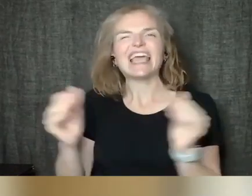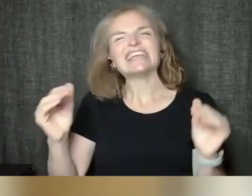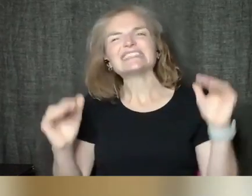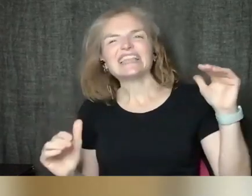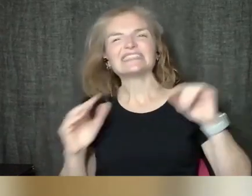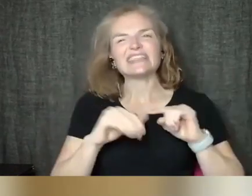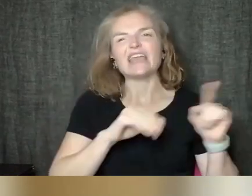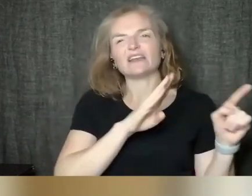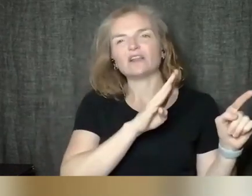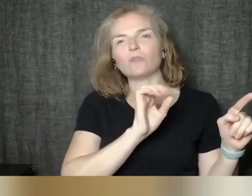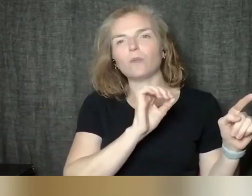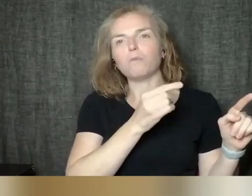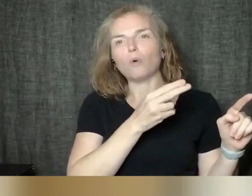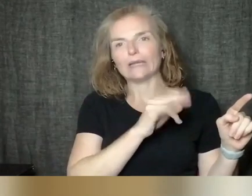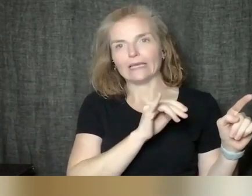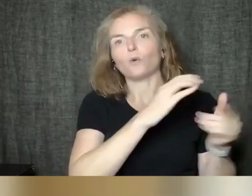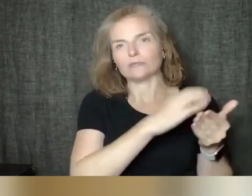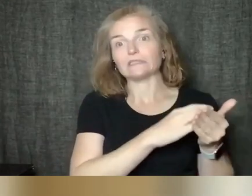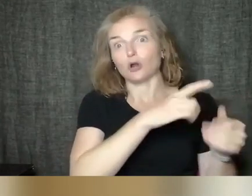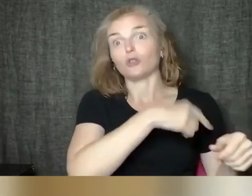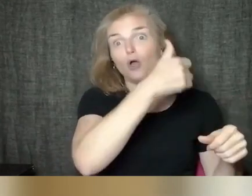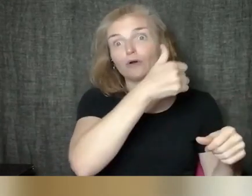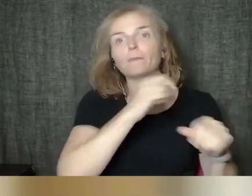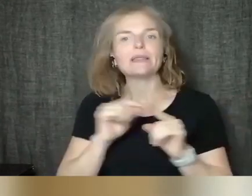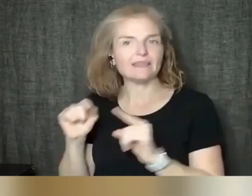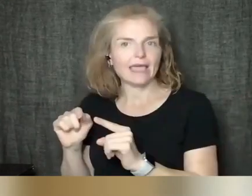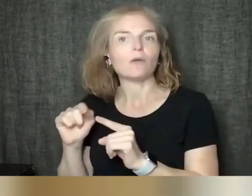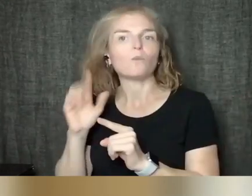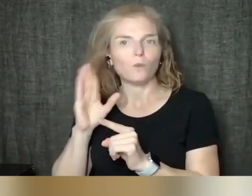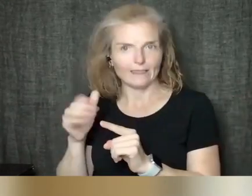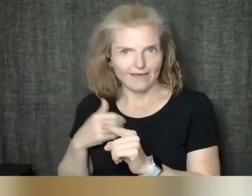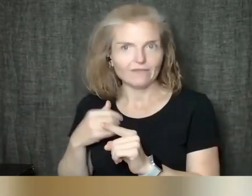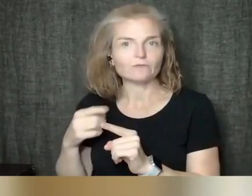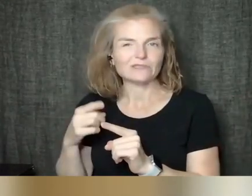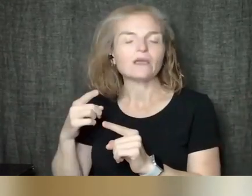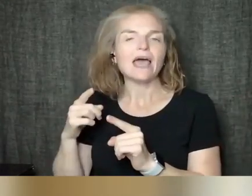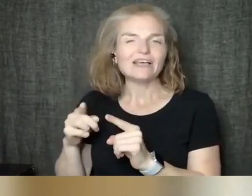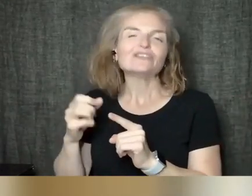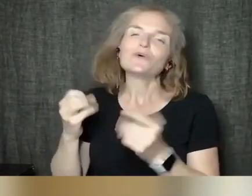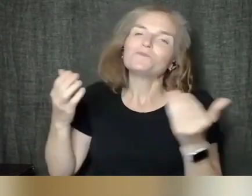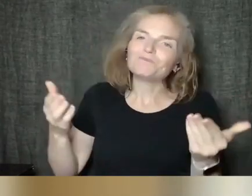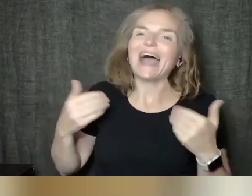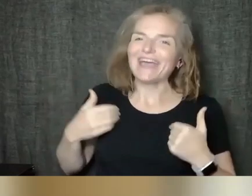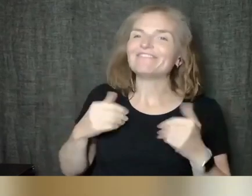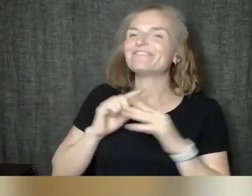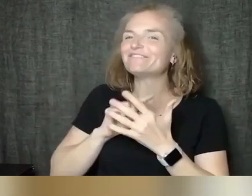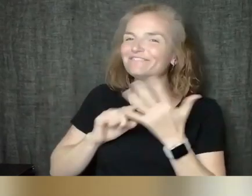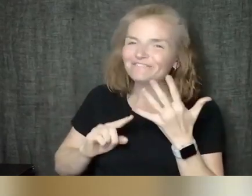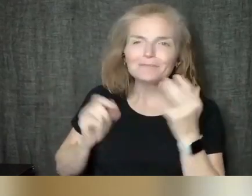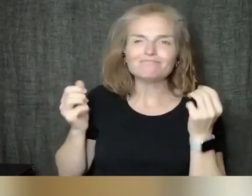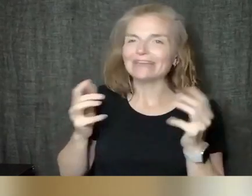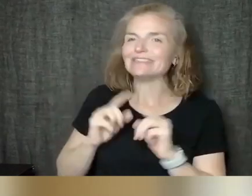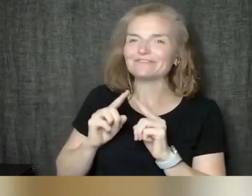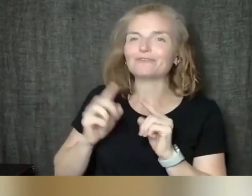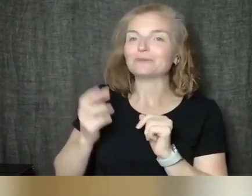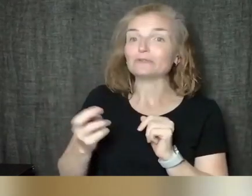you a brief overview. Great. So there are different resources, and I